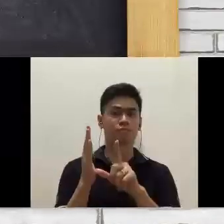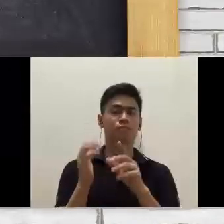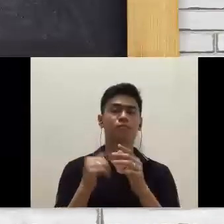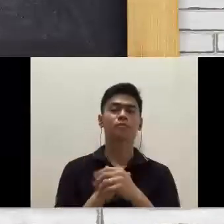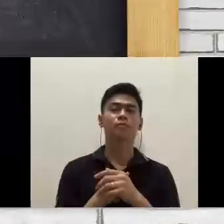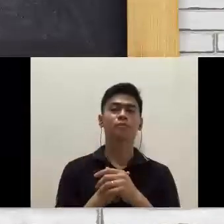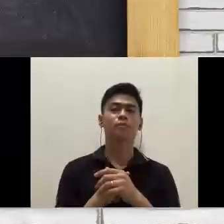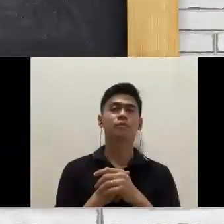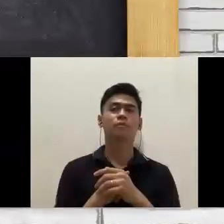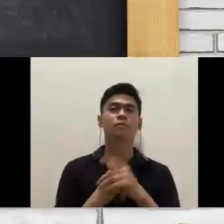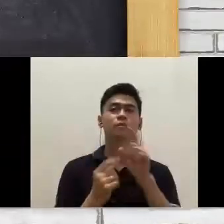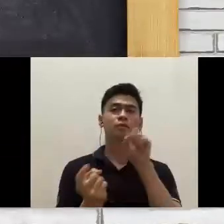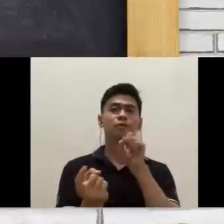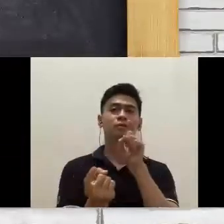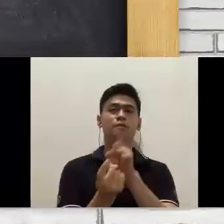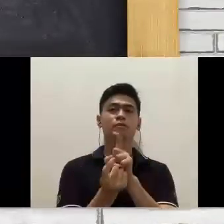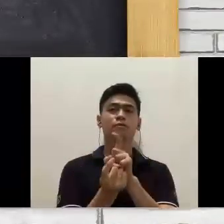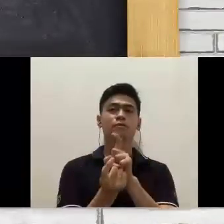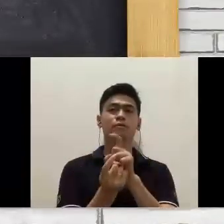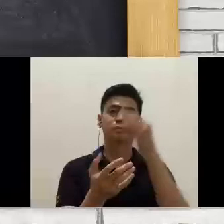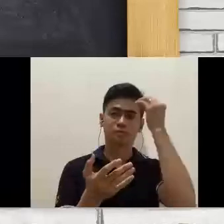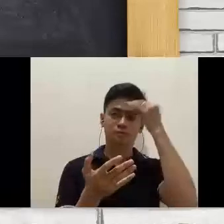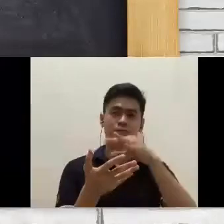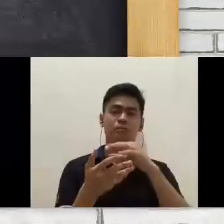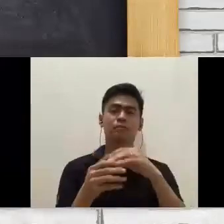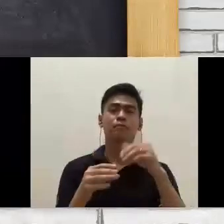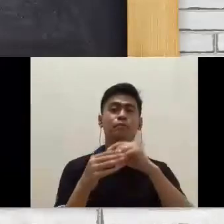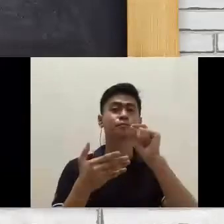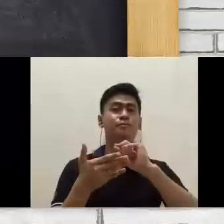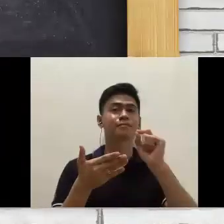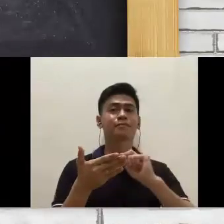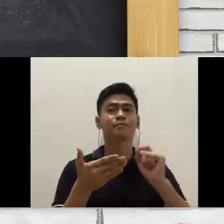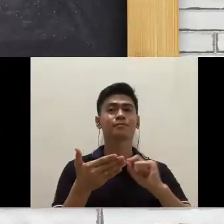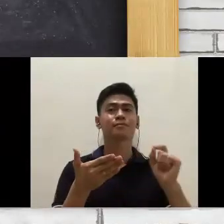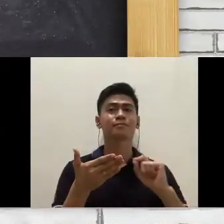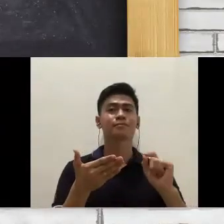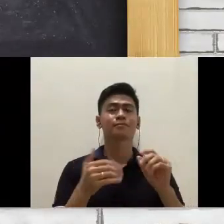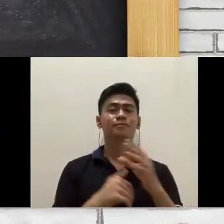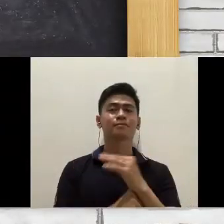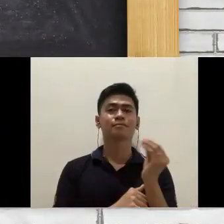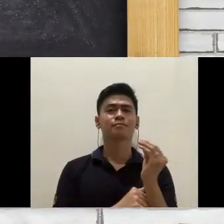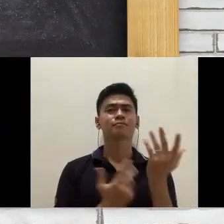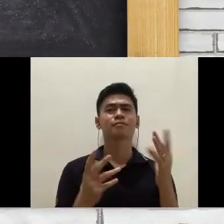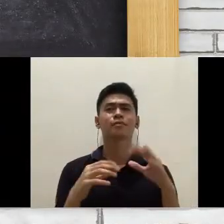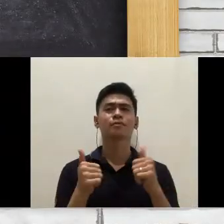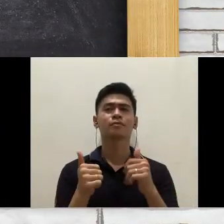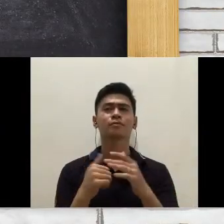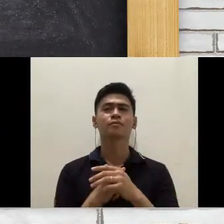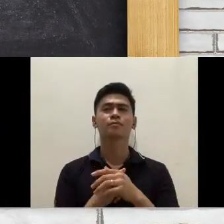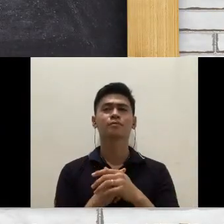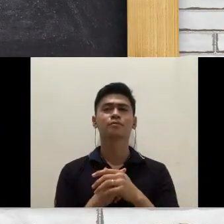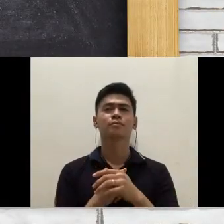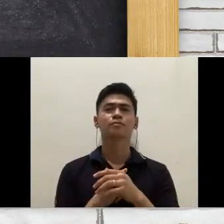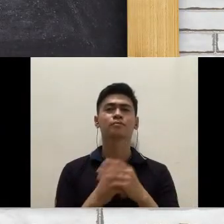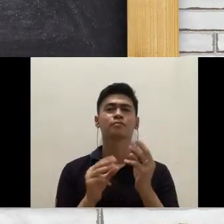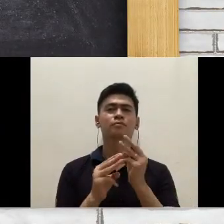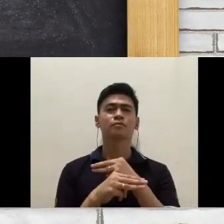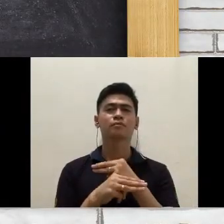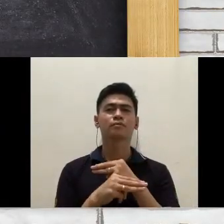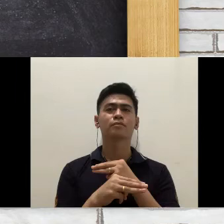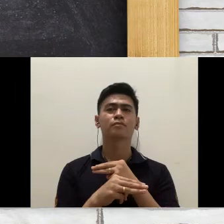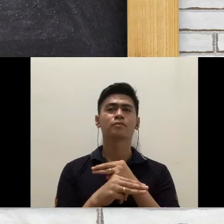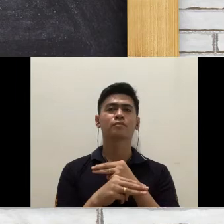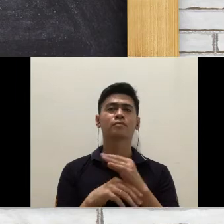writing? Why are accurate information and data important in writing?